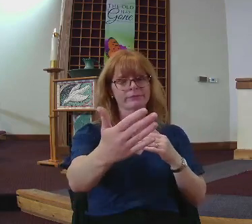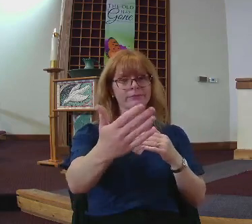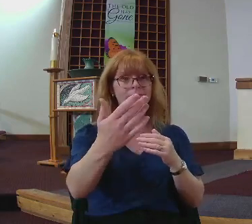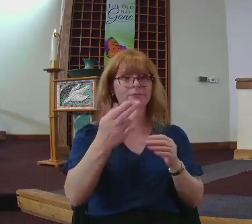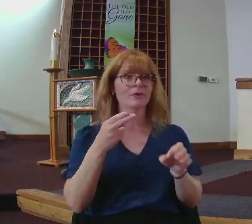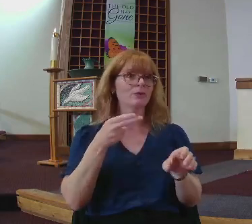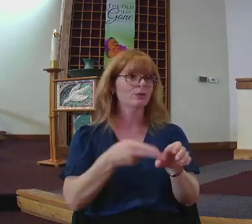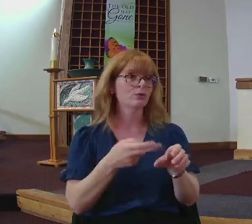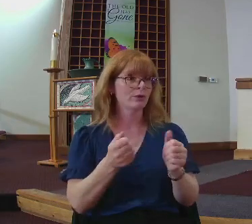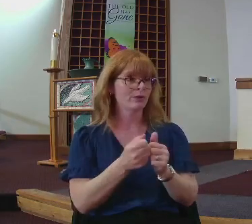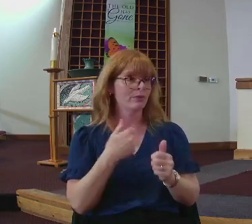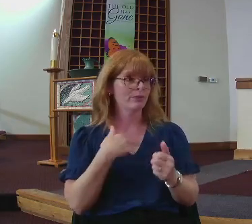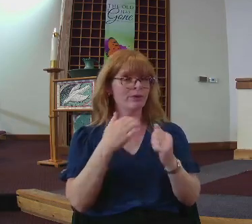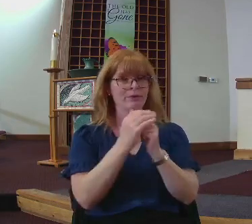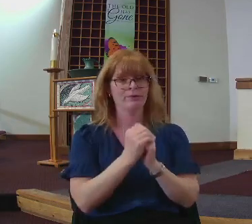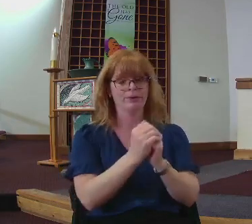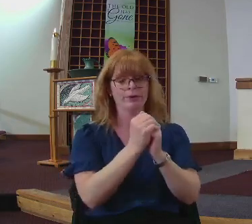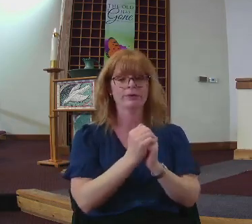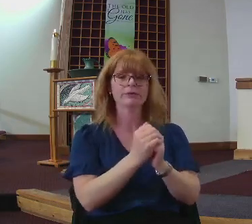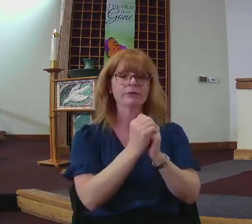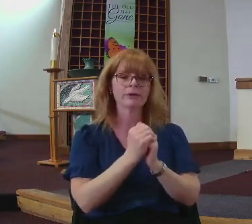Will you join with me in a moment of prayer?